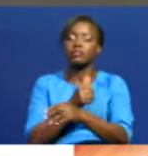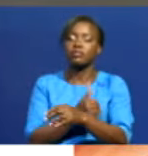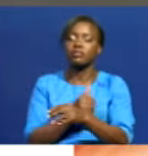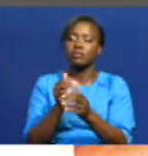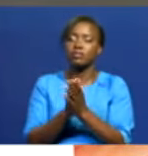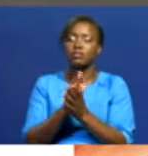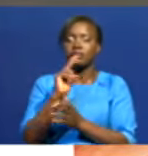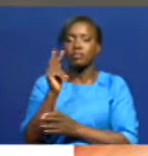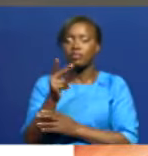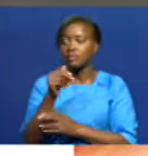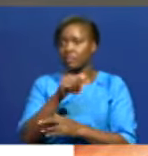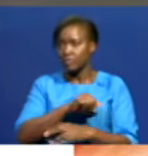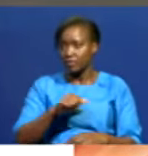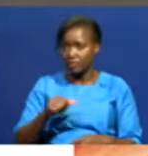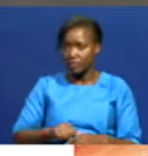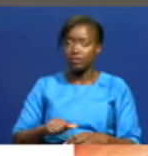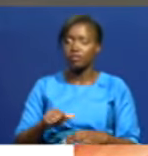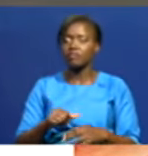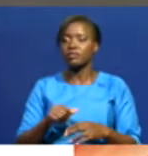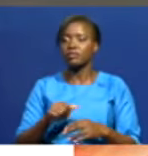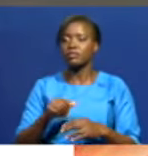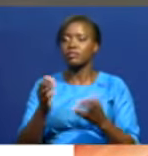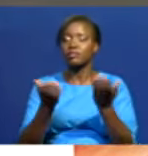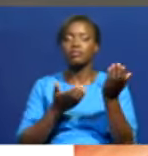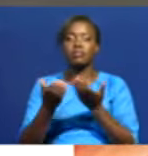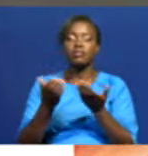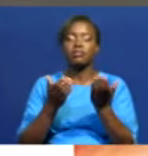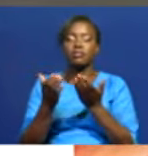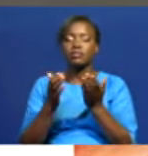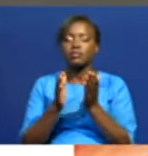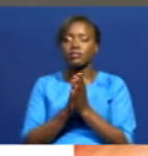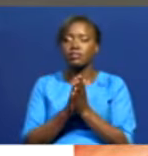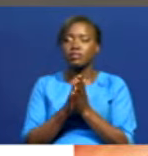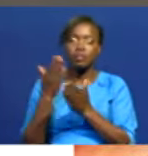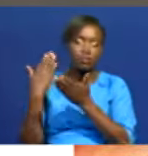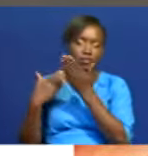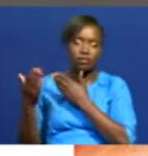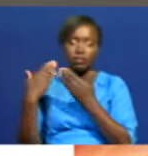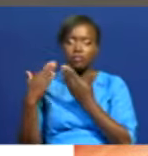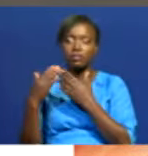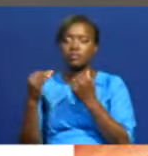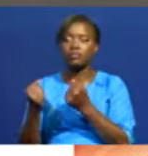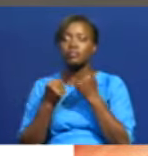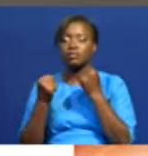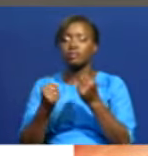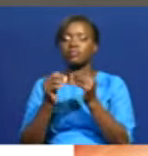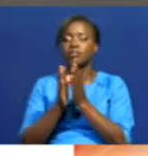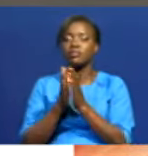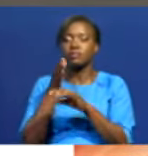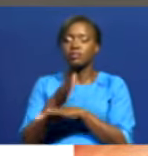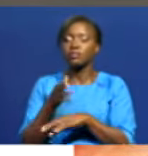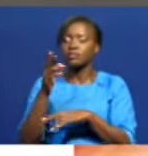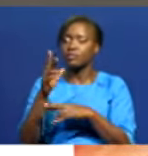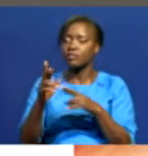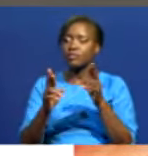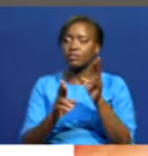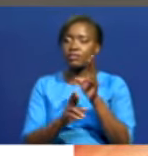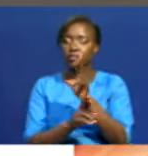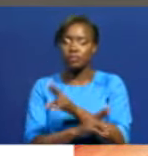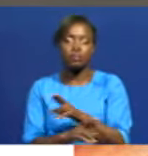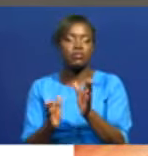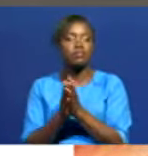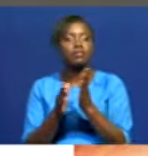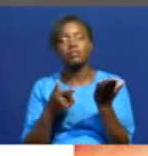and Industry, said Kenya's strategic location, rich history of stability, and overly revolutionary